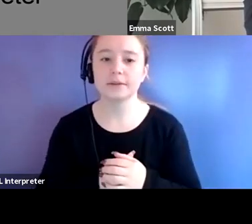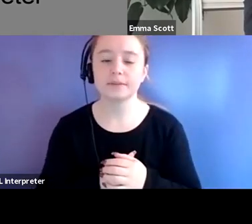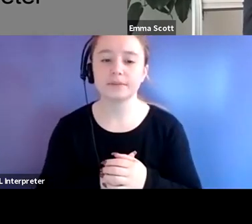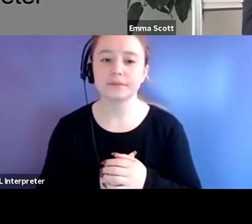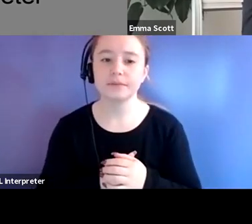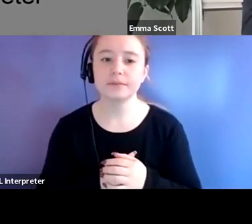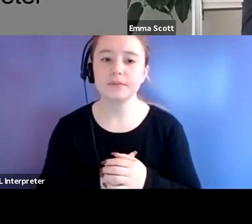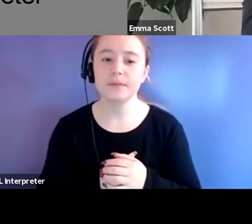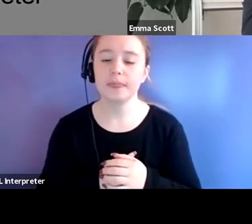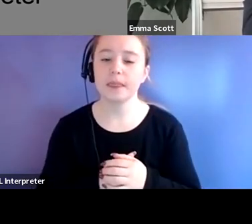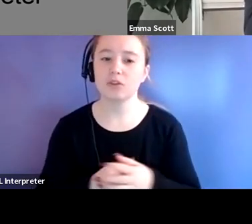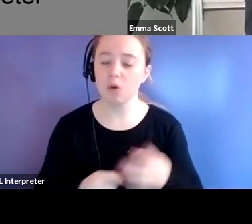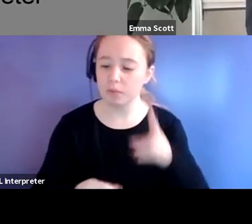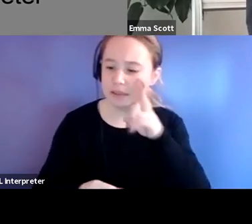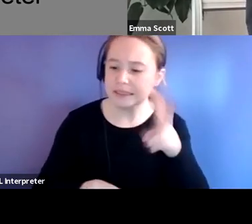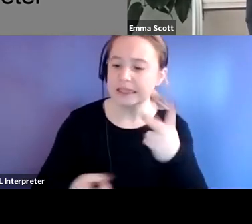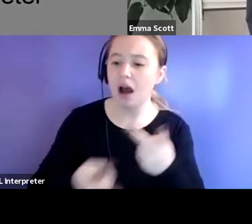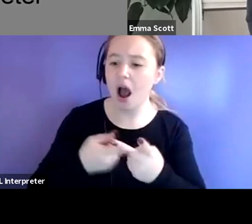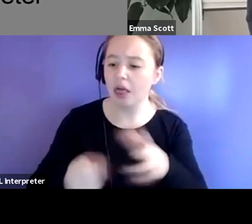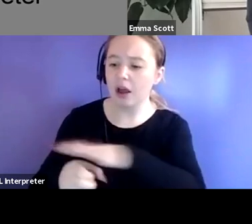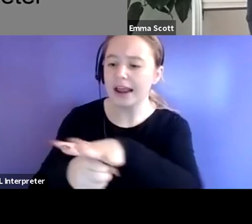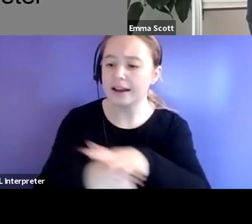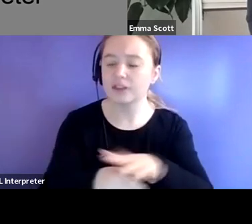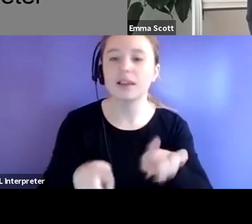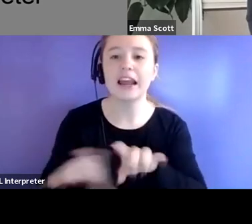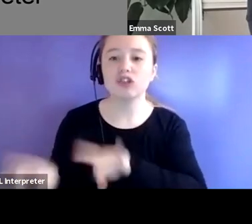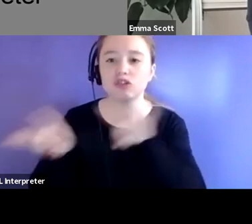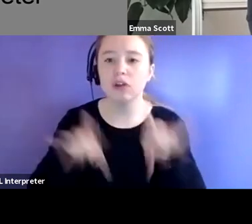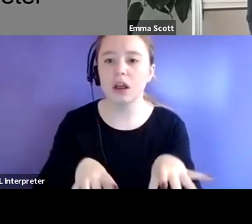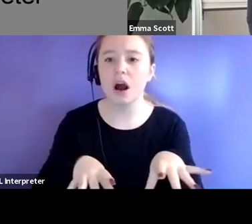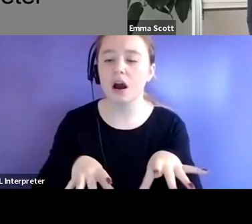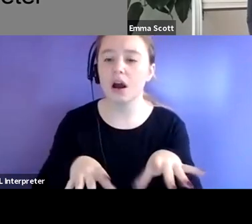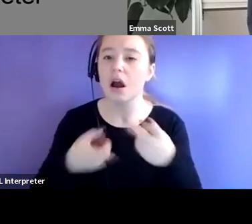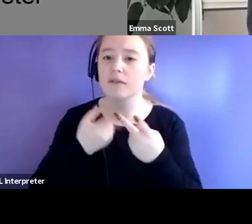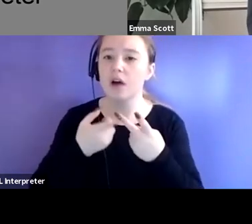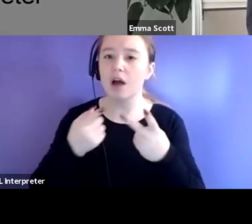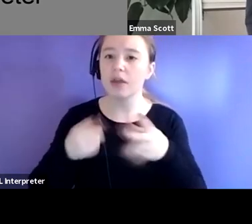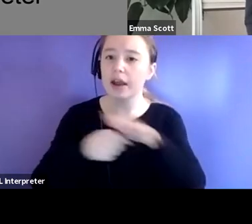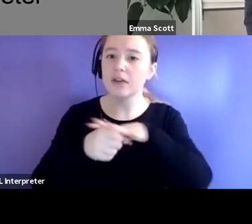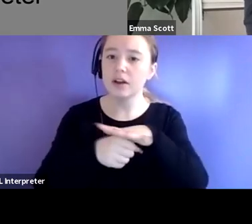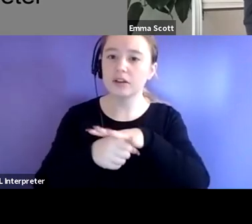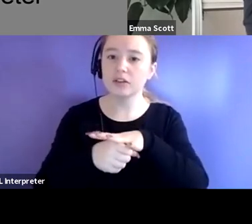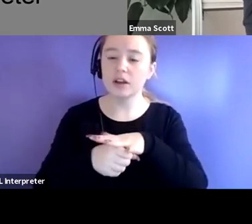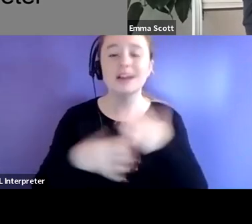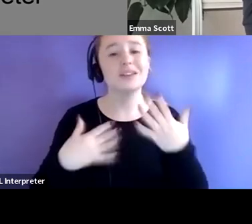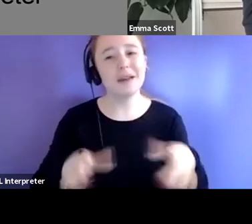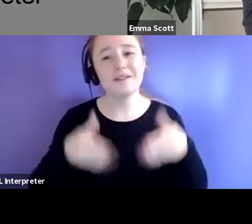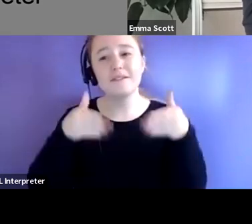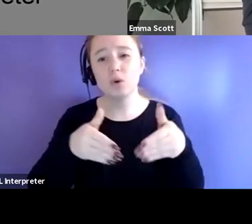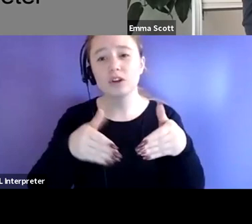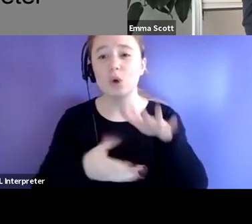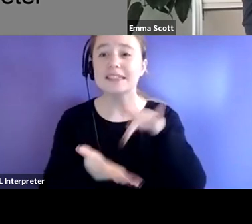driven by what we've seen elsewhere. Irene talked about Melbourne and elsewhere. It's been very much a cities policy up to